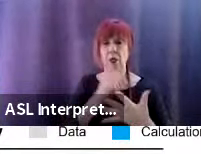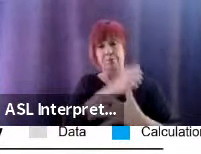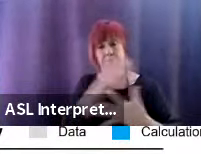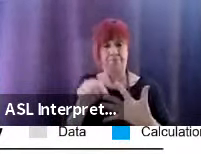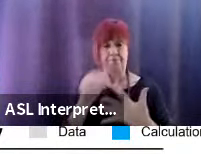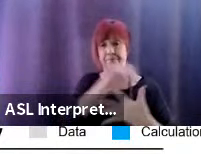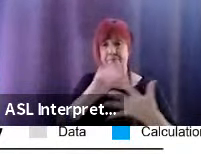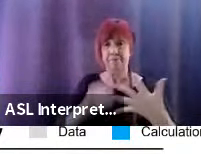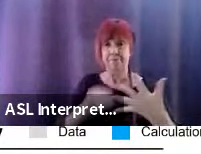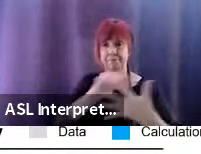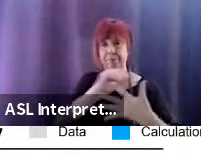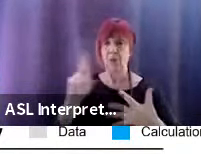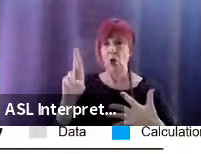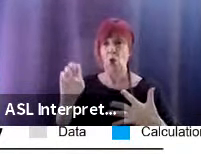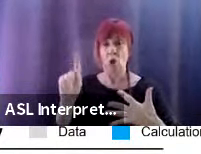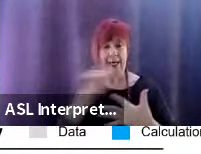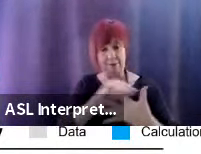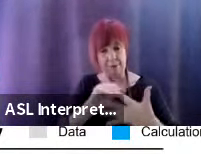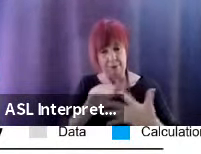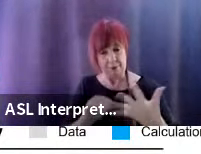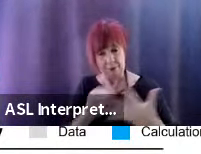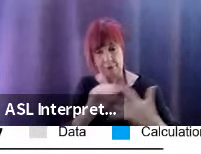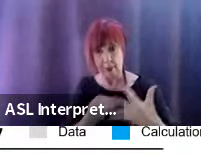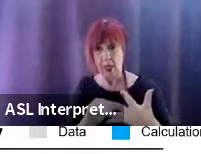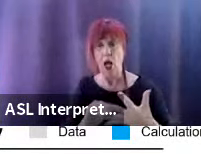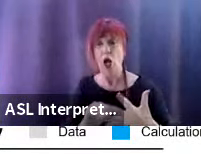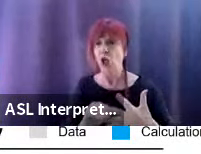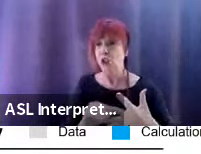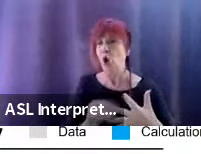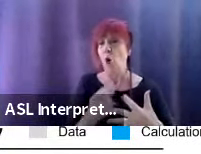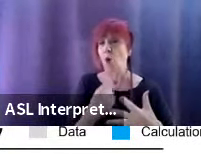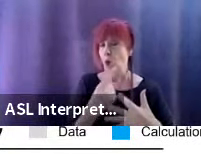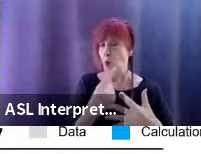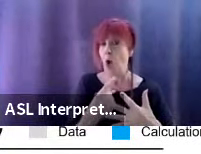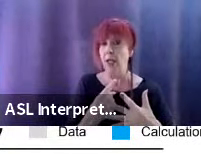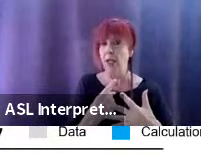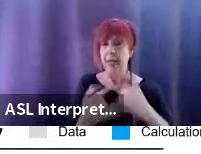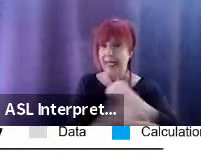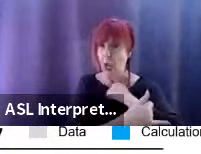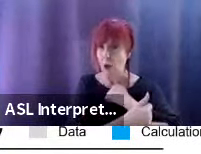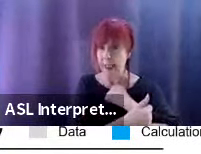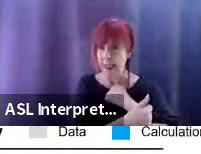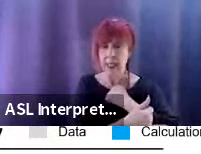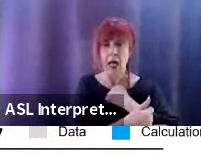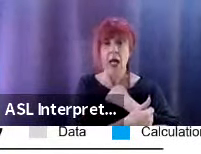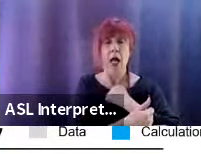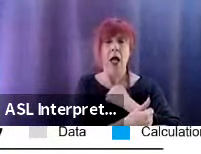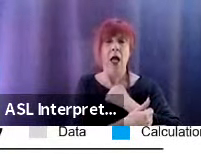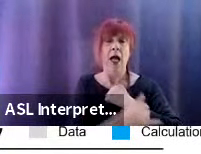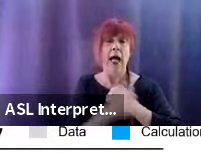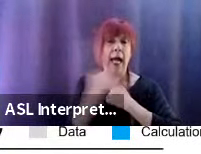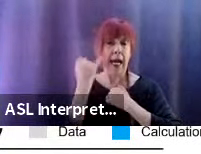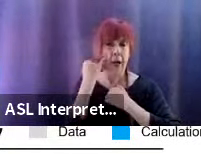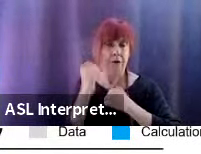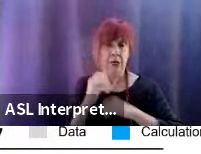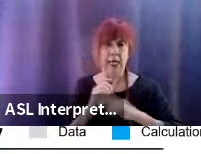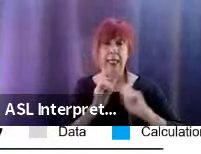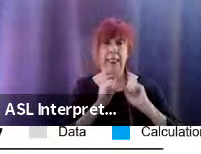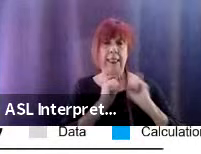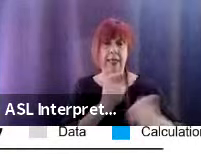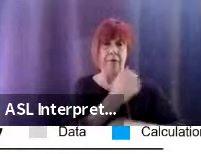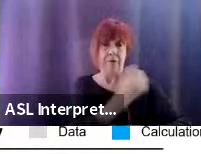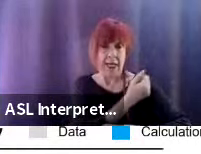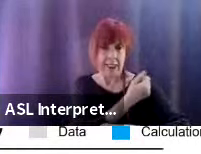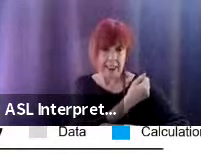really trying to focus those counties to onboard first, where we thought we could have the greatest impact of getting vaccines into